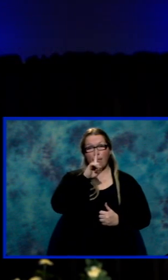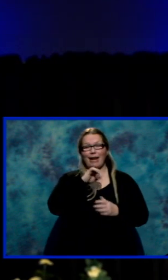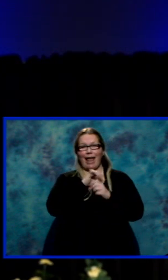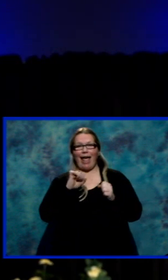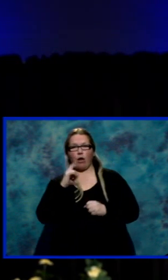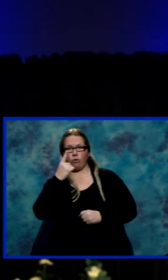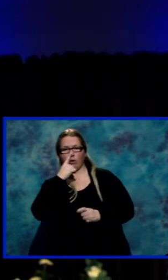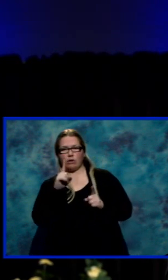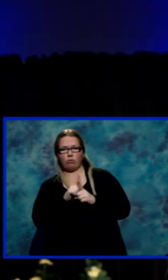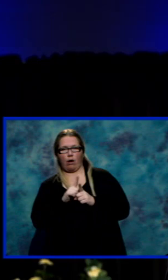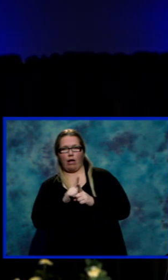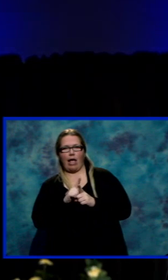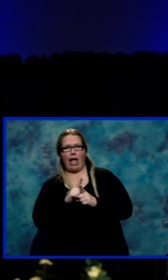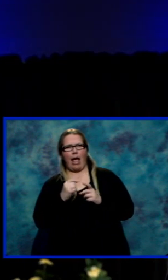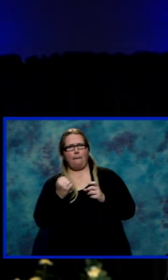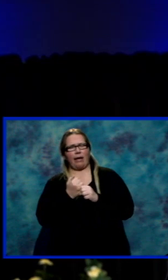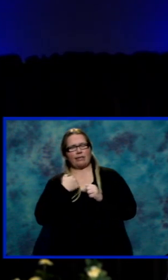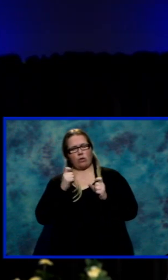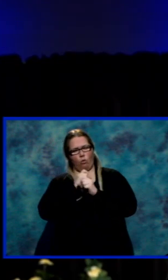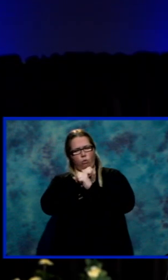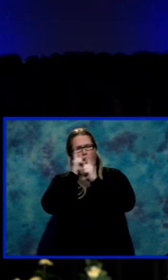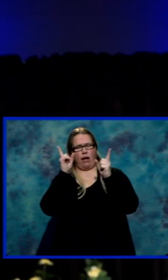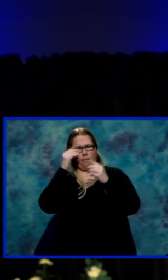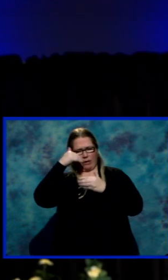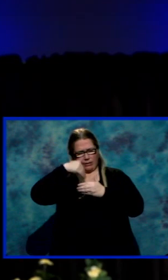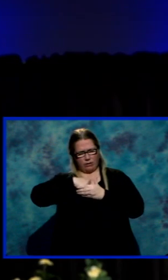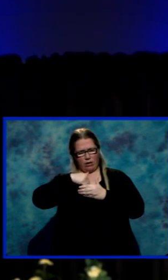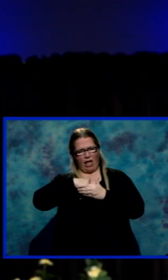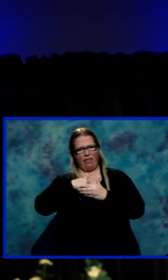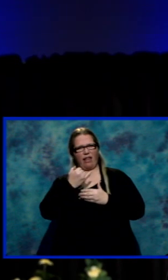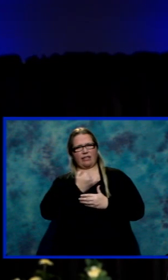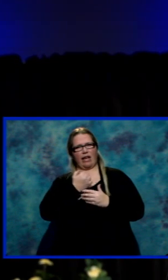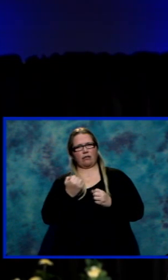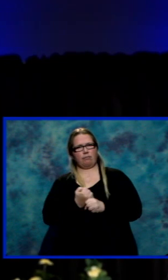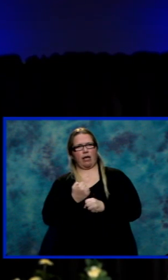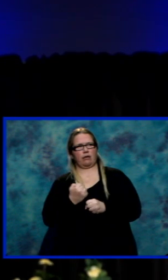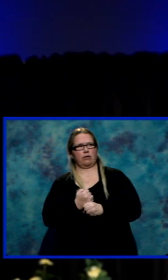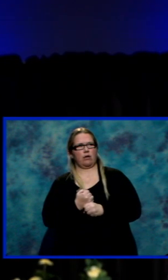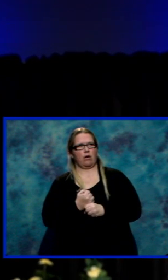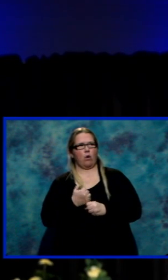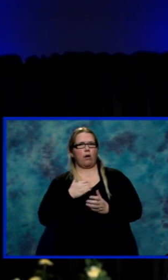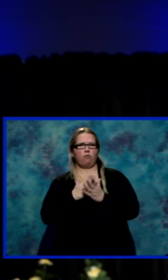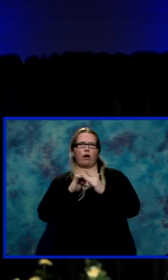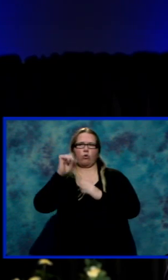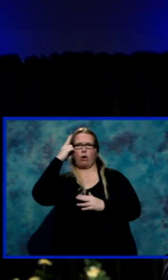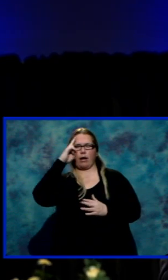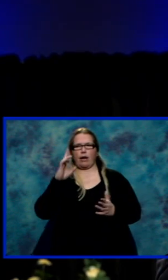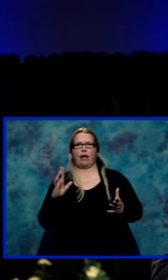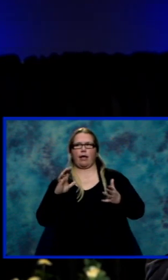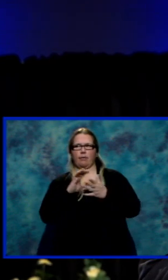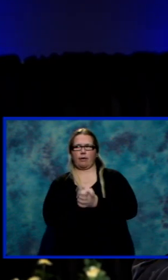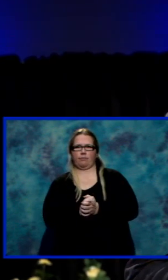ours, and wakes up inside of us the deadness that sin has created. And we pray in your name.